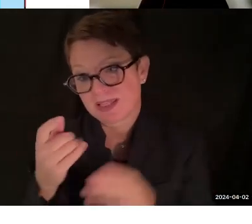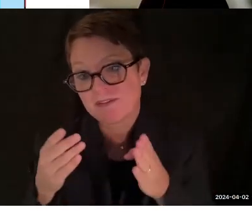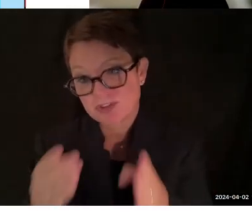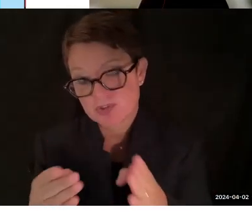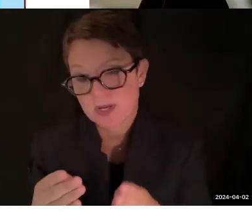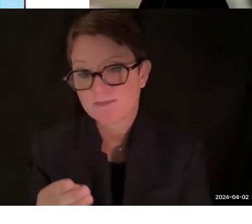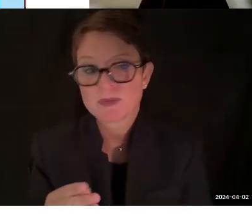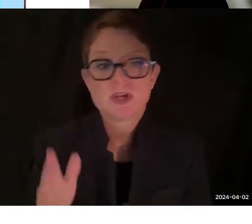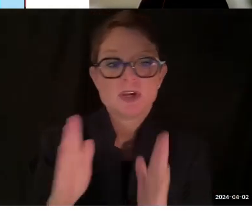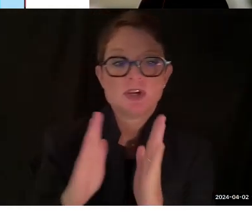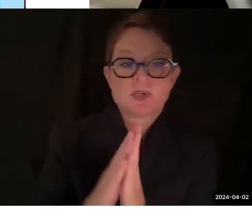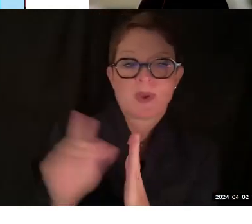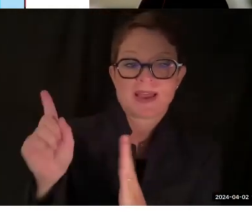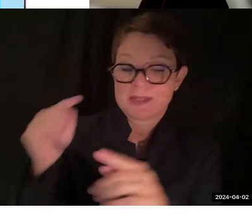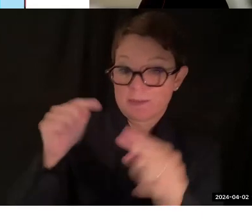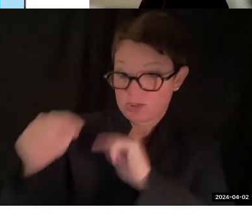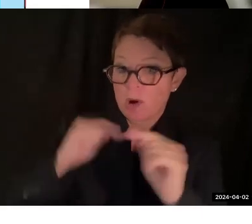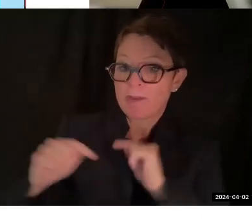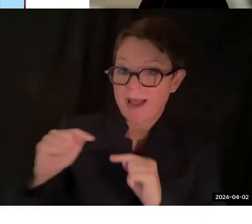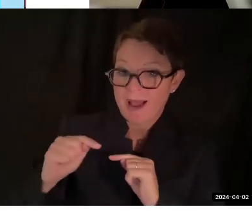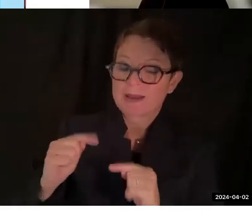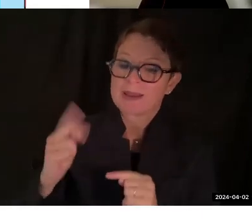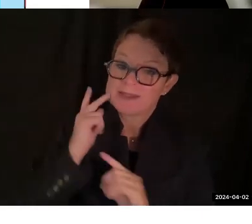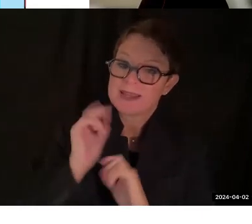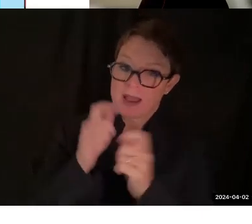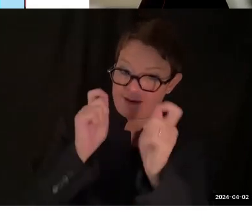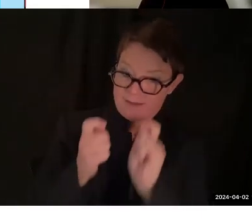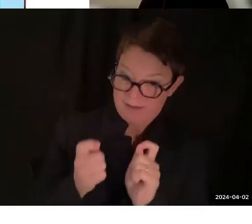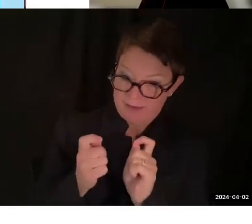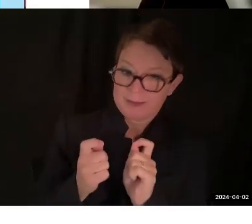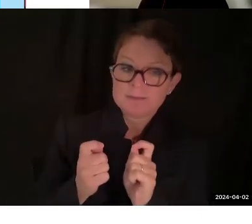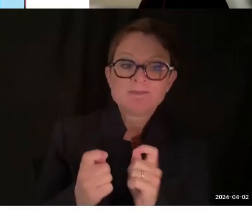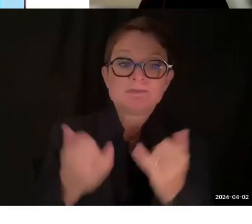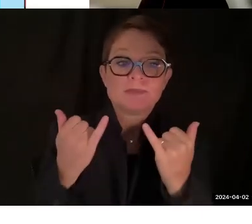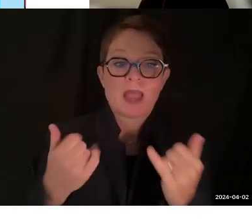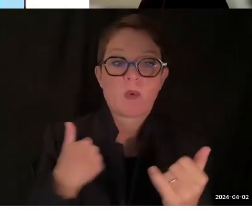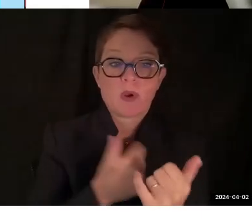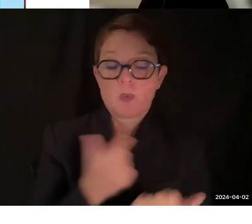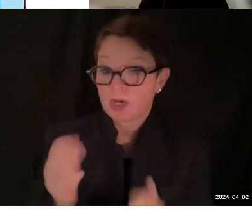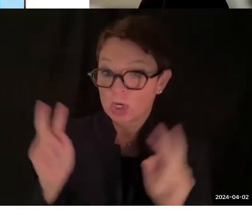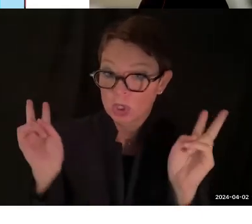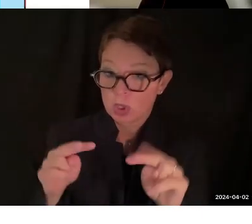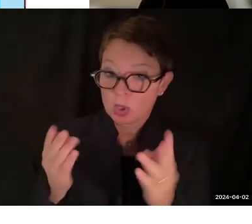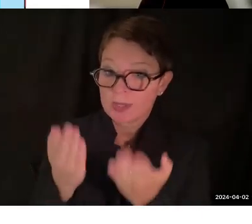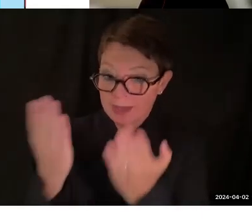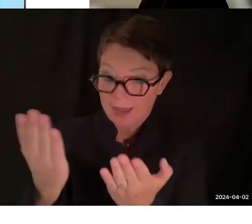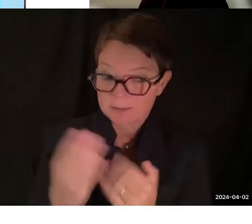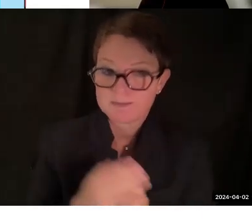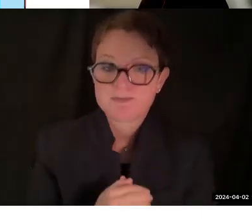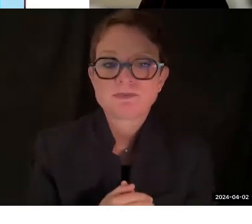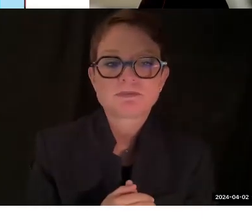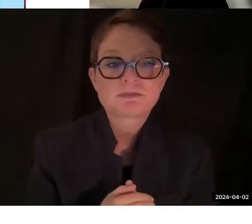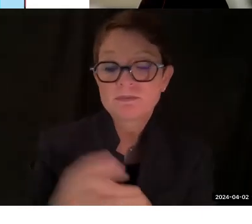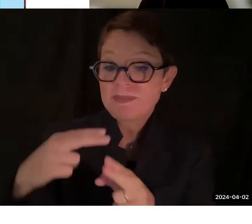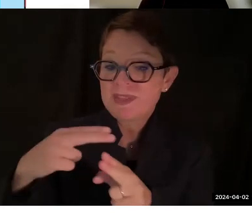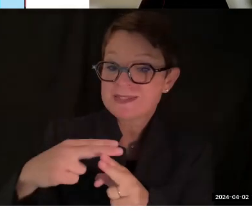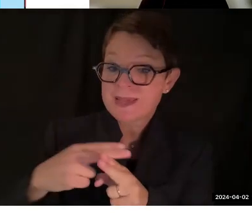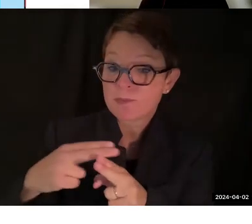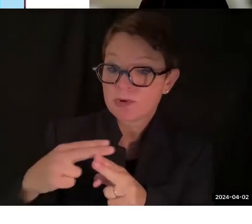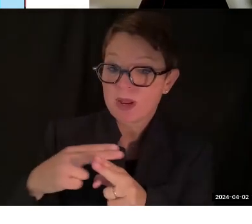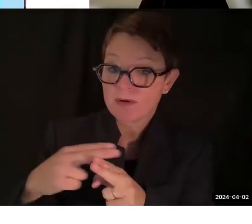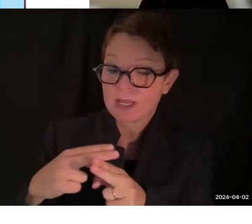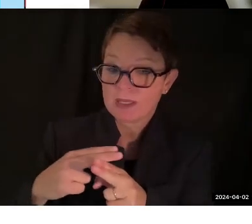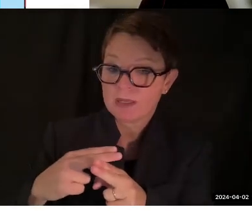asked Langen and Arup to go back and see what we can do. And so what we're now looking at is a temporary